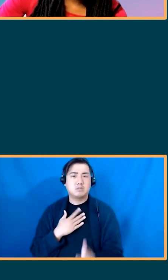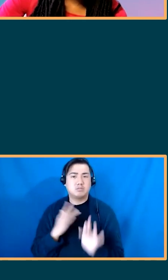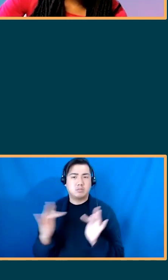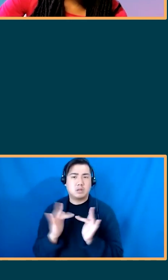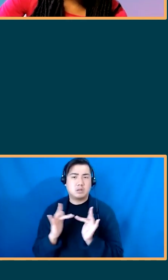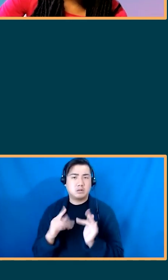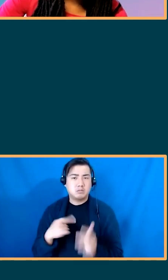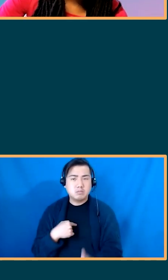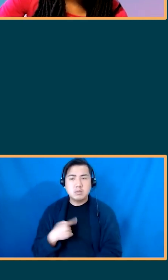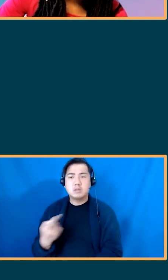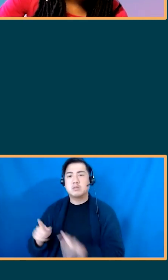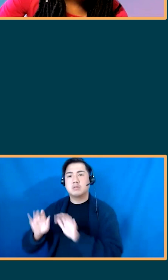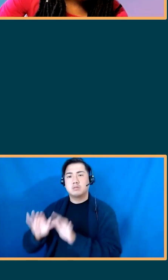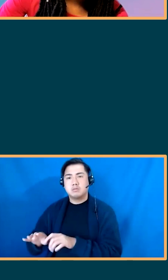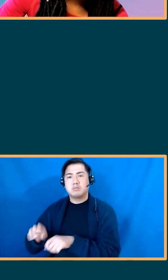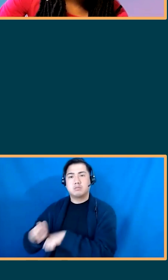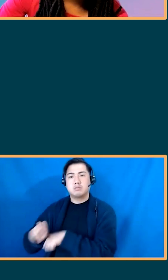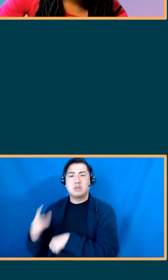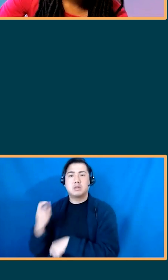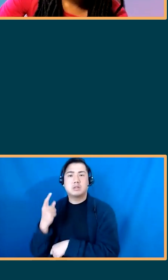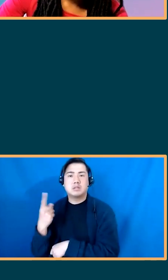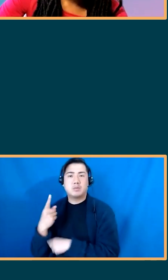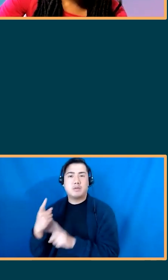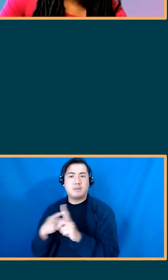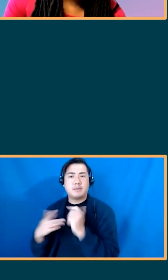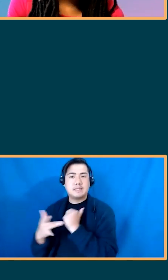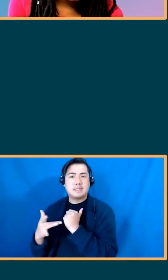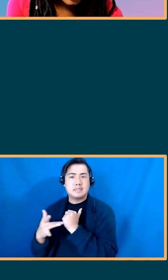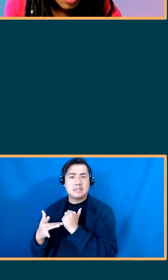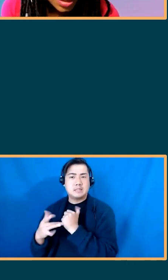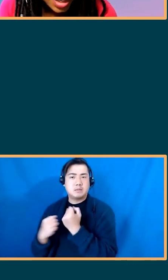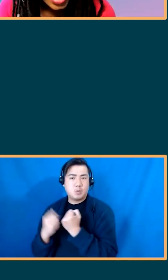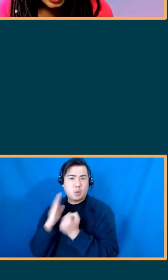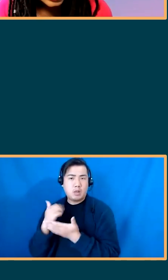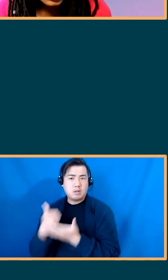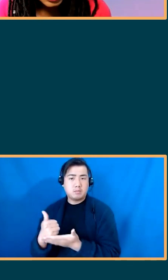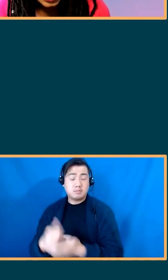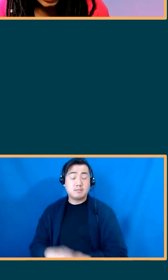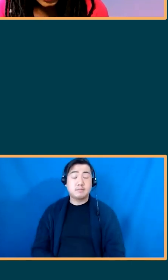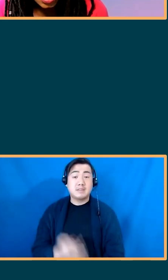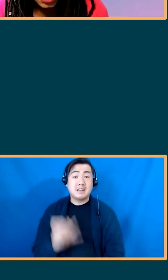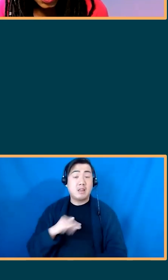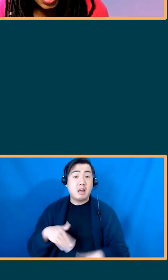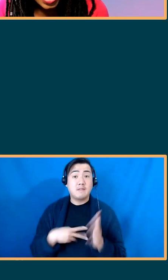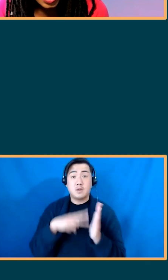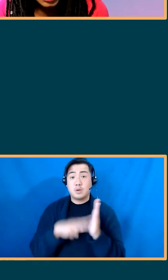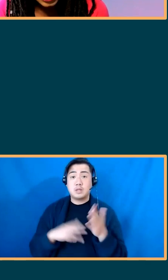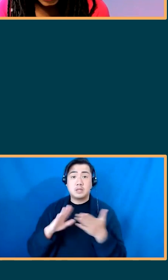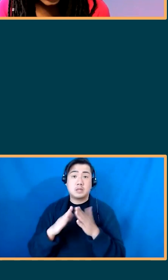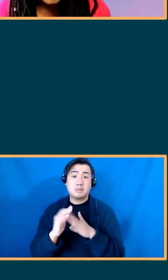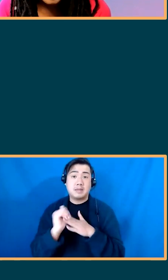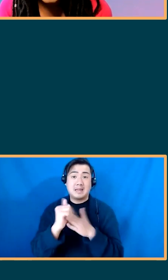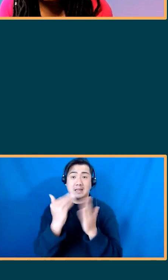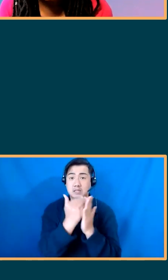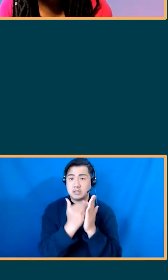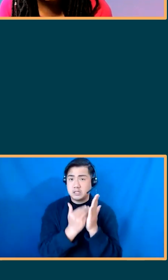and somebody on the LTHJ Global Tech team will help you. If you haven't read our community guidelines, please do so. Those